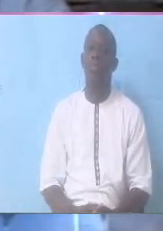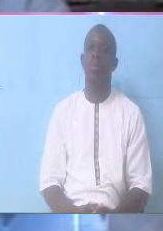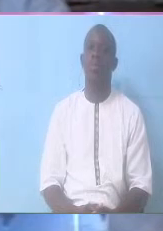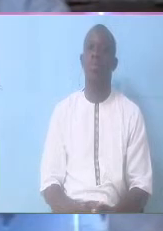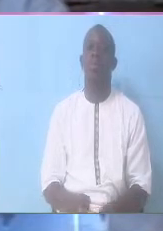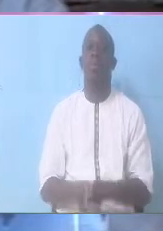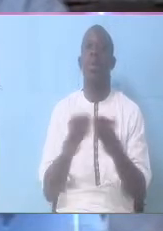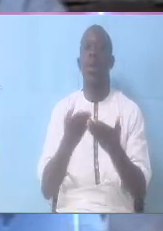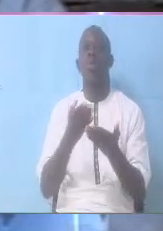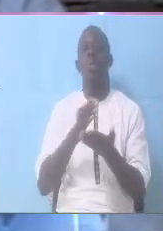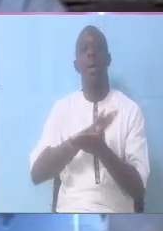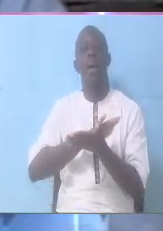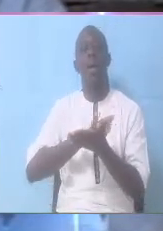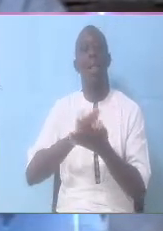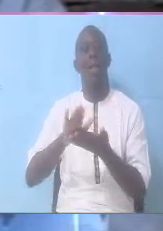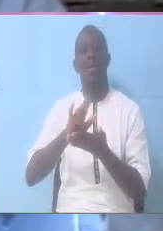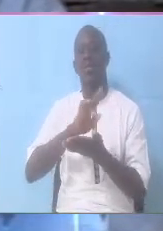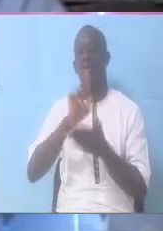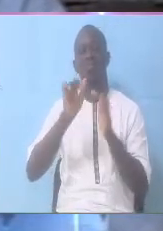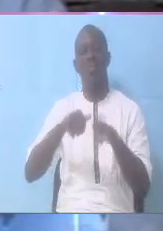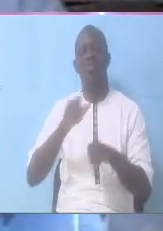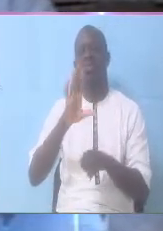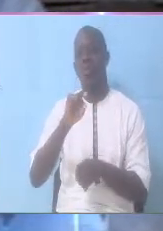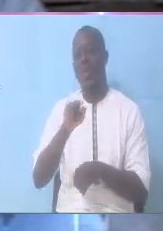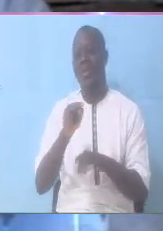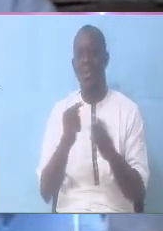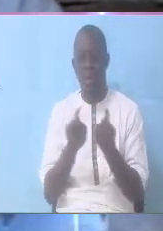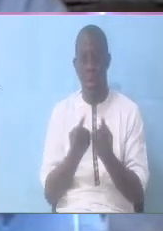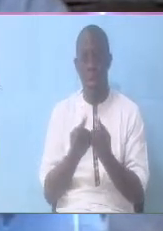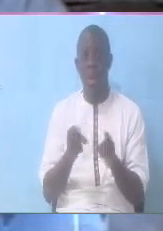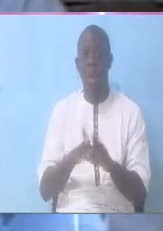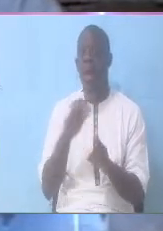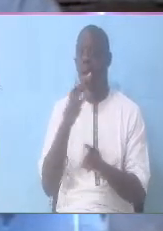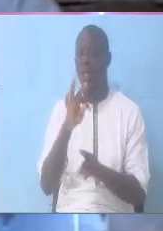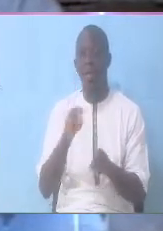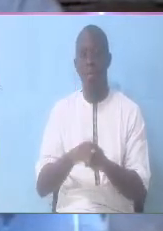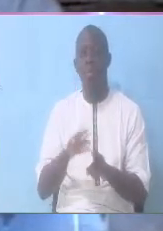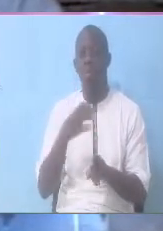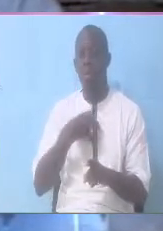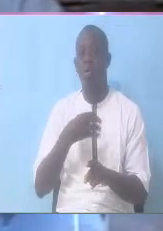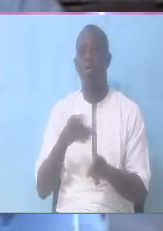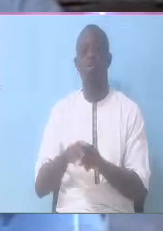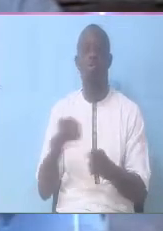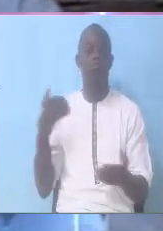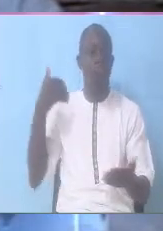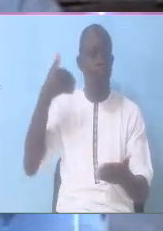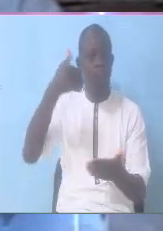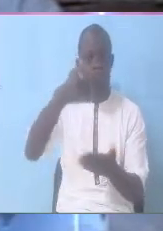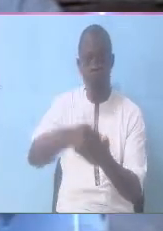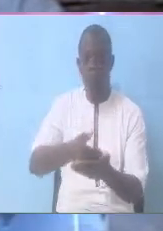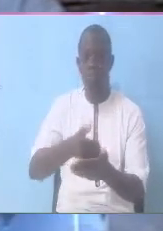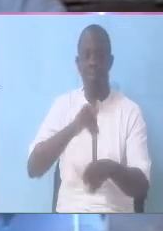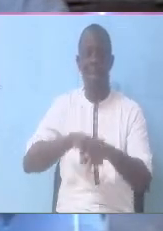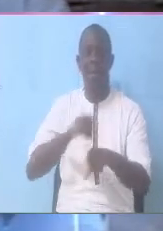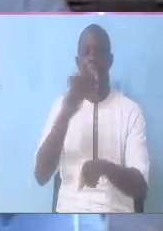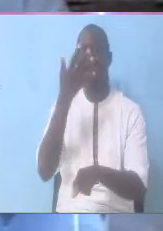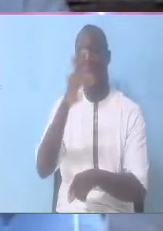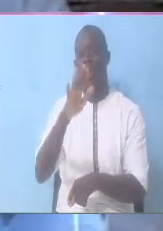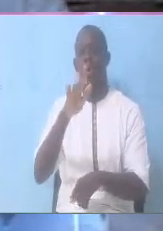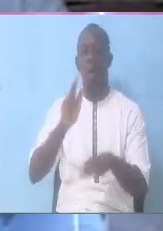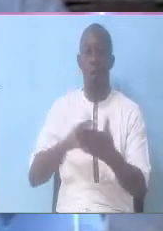absolutely clear that we wouldn't be able to do that even if we went until 10 o'clock tonight.